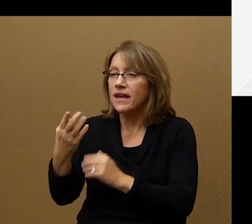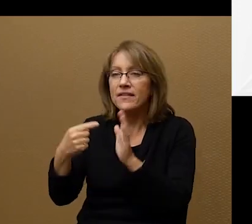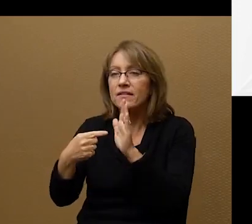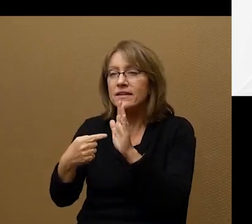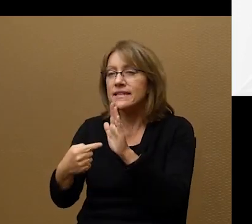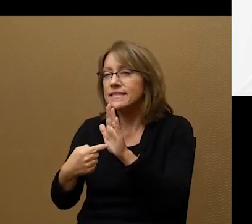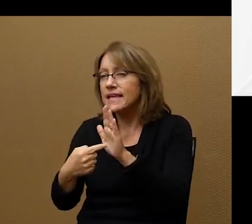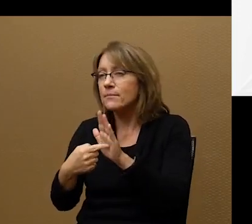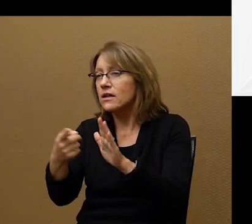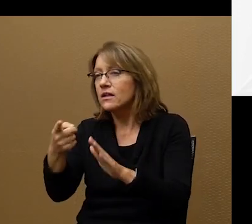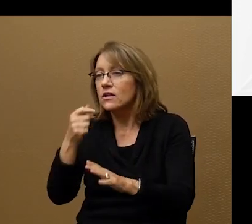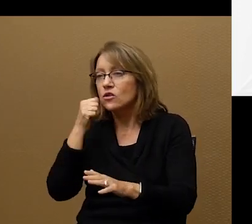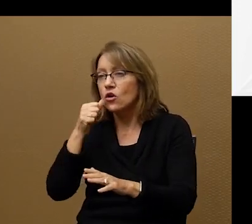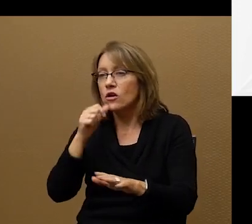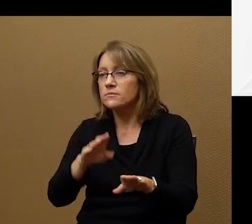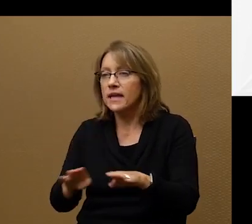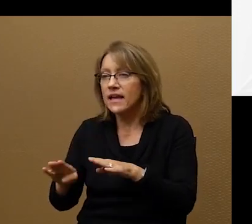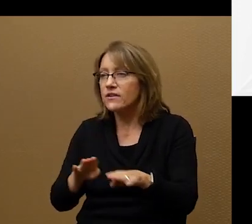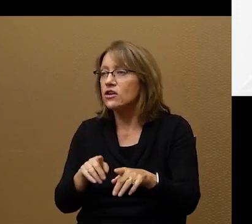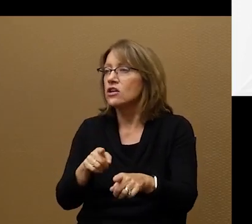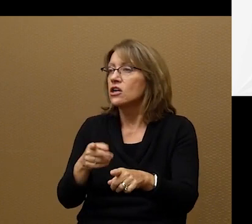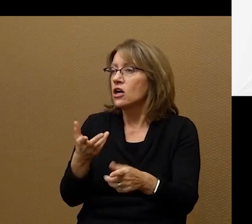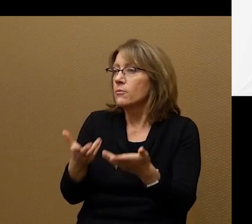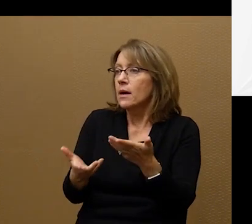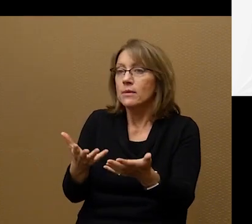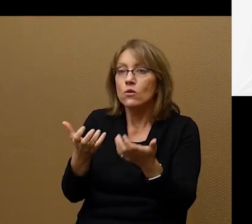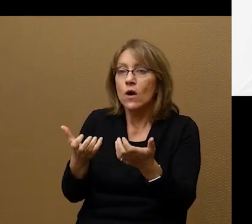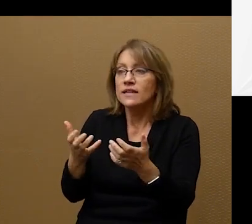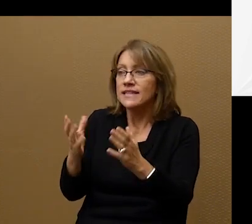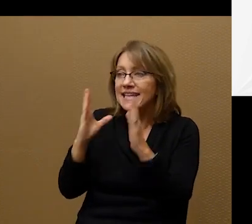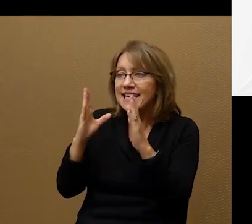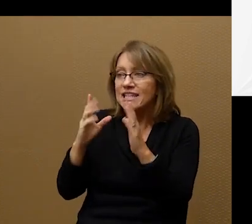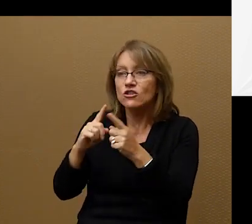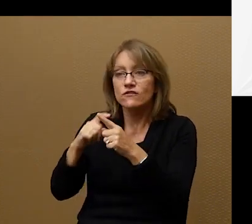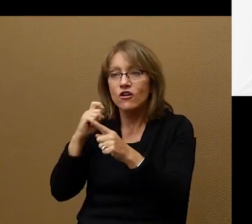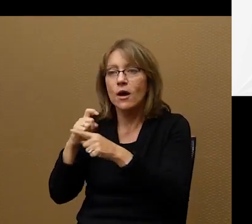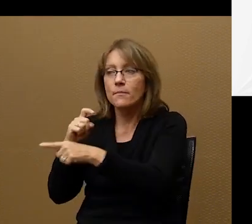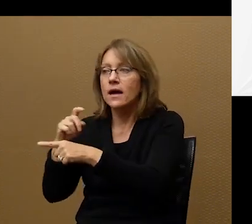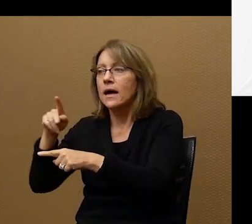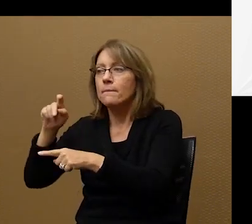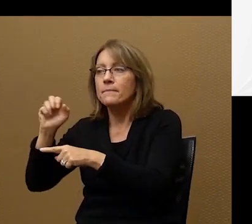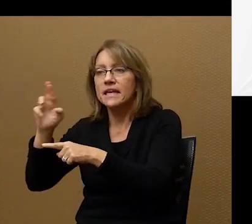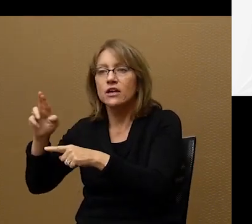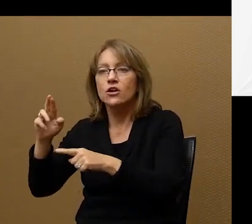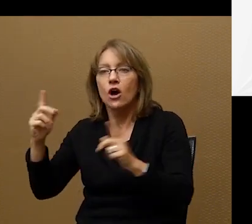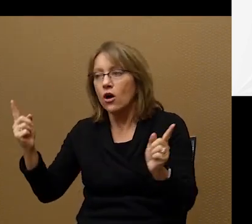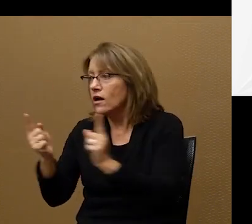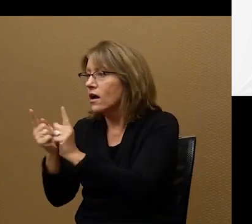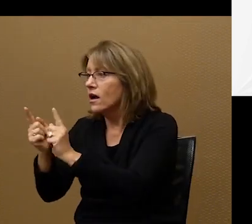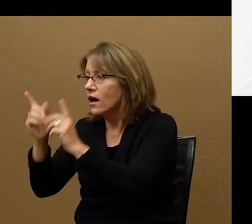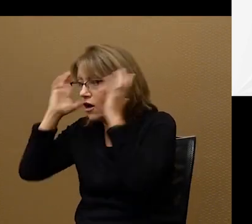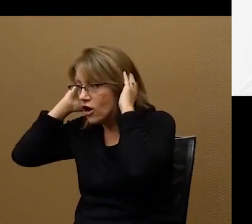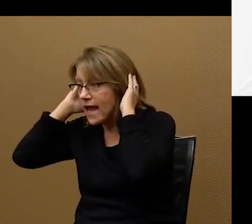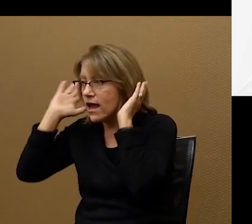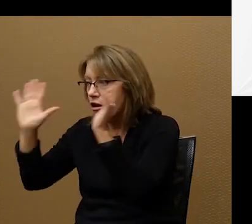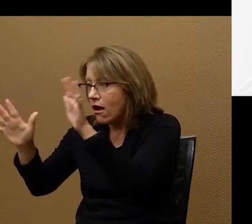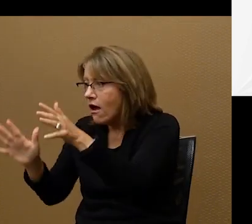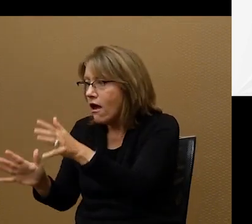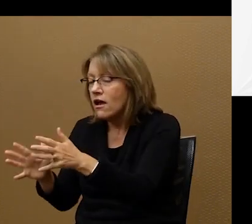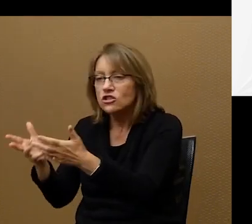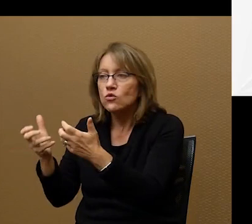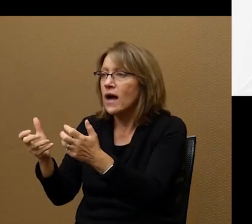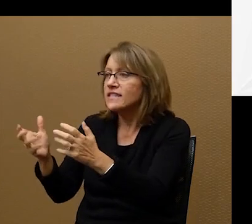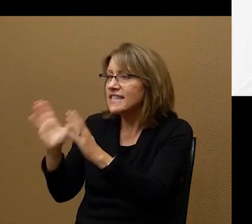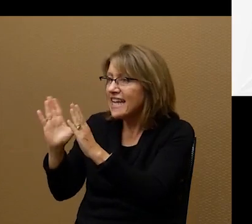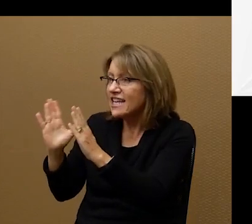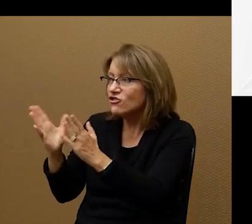function of the girl's behavior is she probably wants attention from a peer. She's constantly touching that peer because she wants attention from